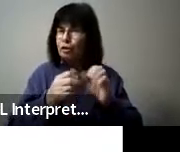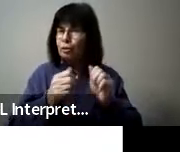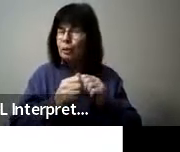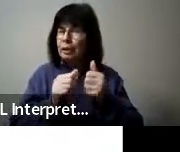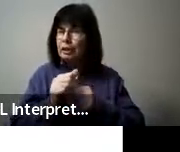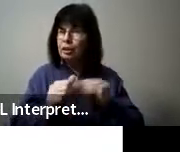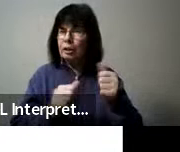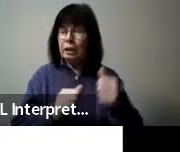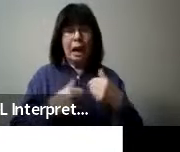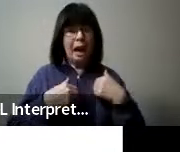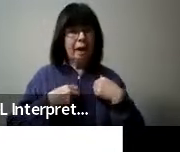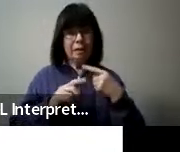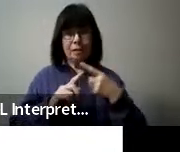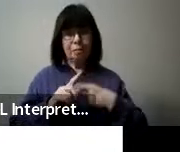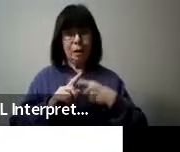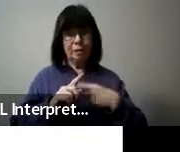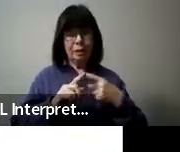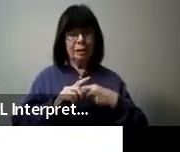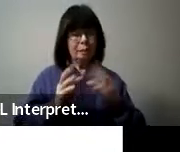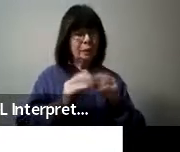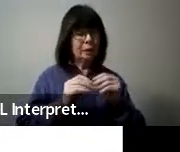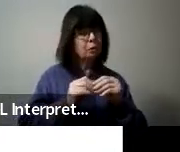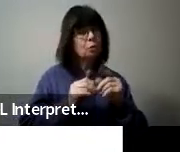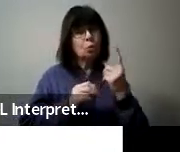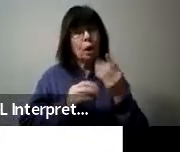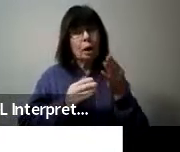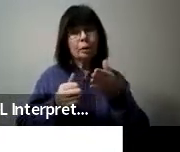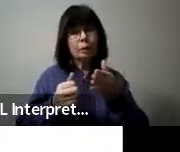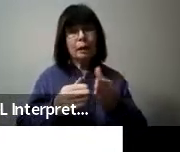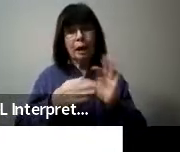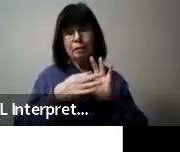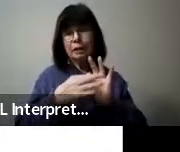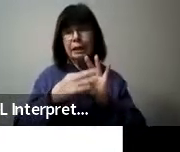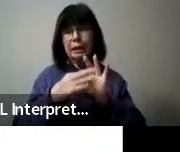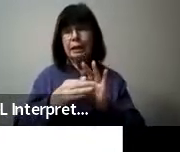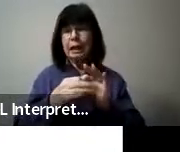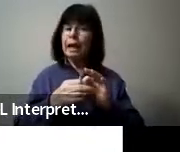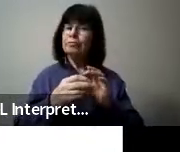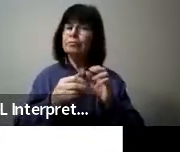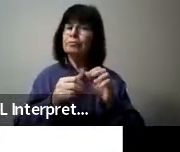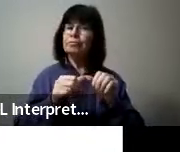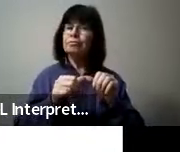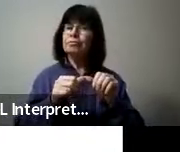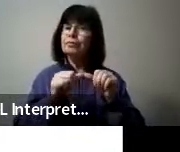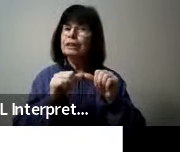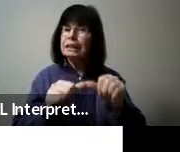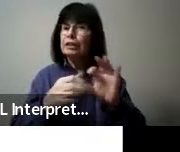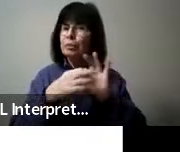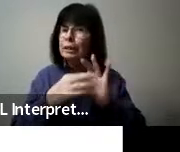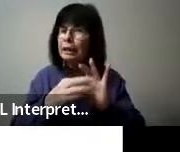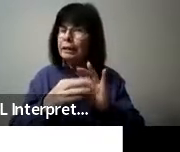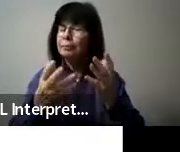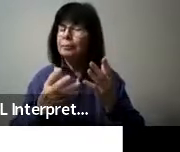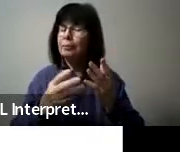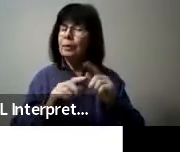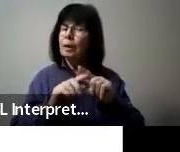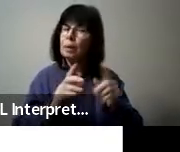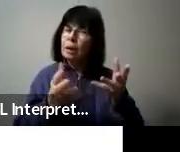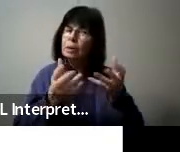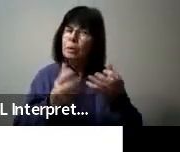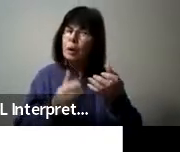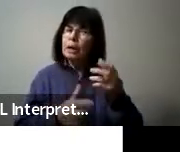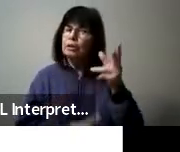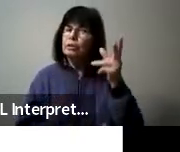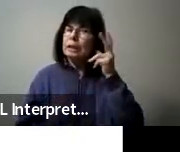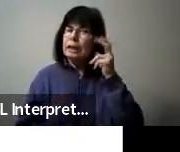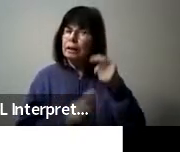monthly meeting is one way of connecting and staying connected. But we want to hear from you and kind of